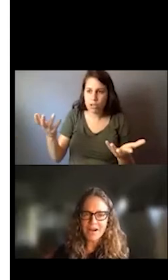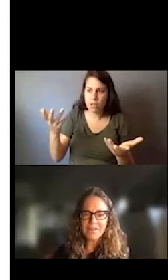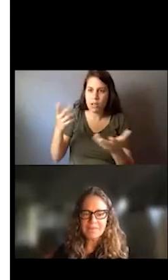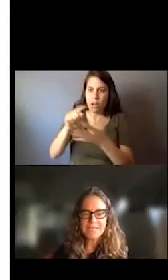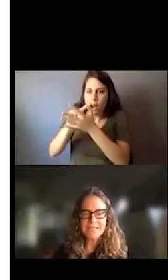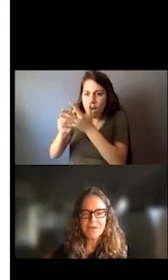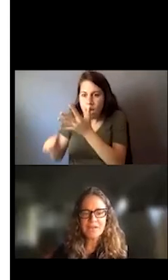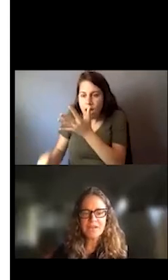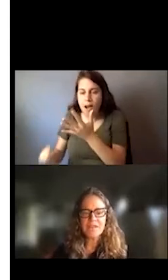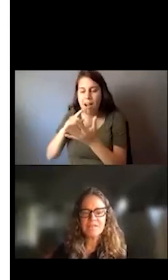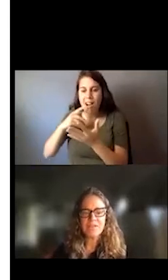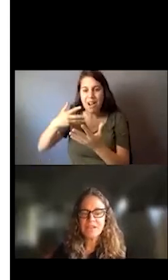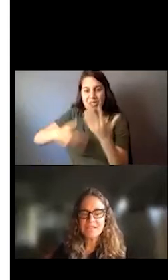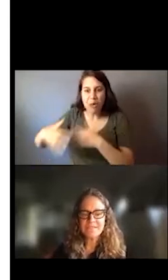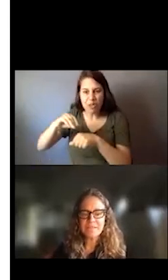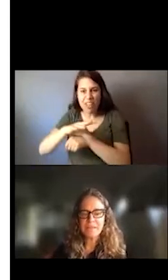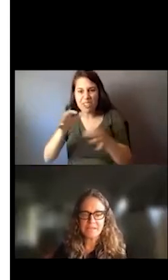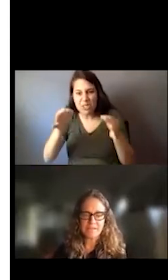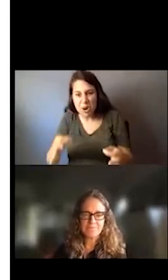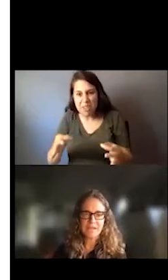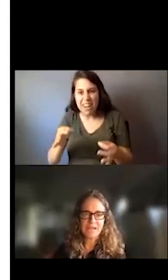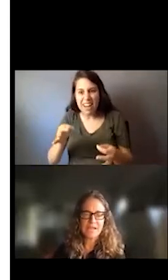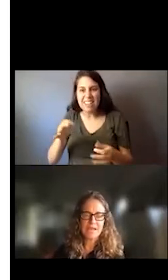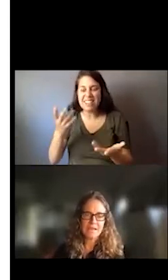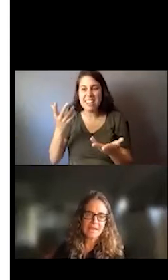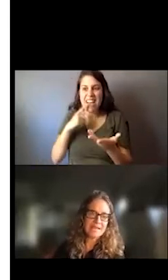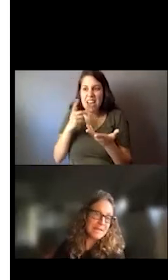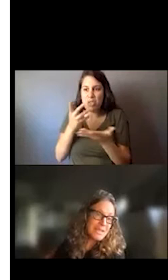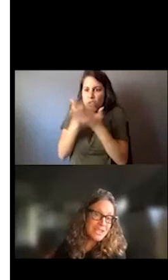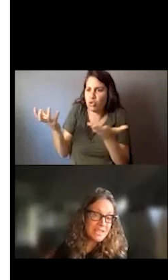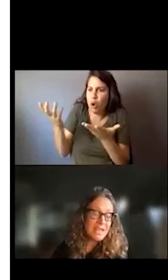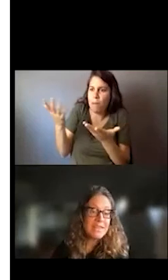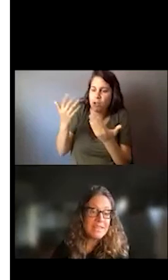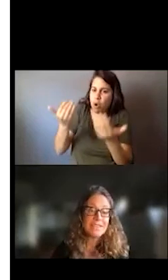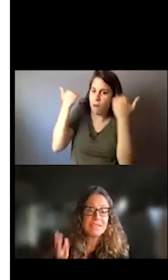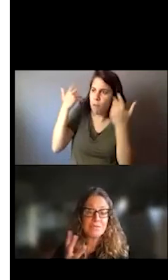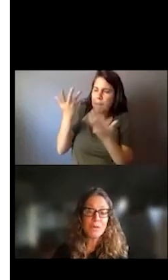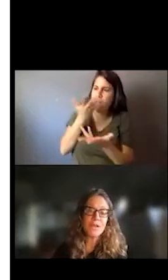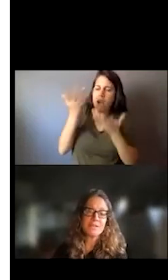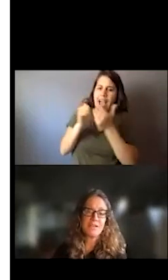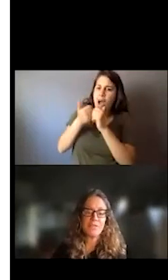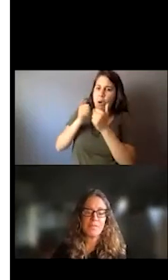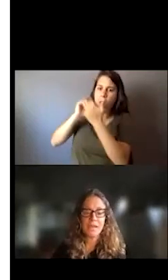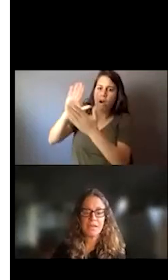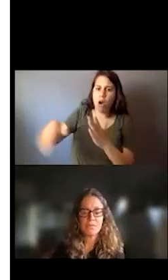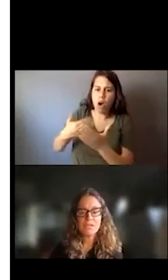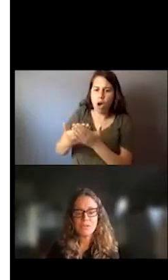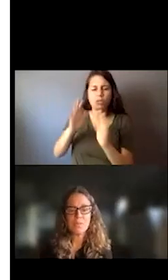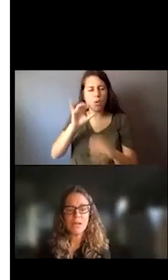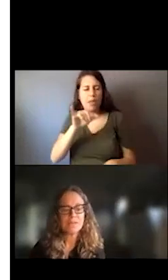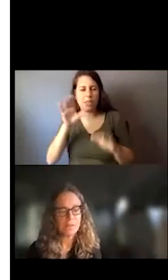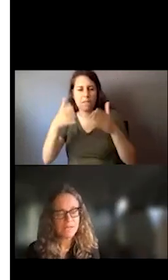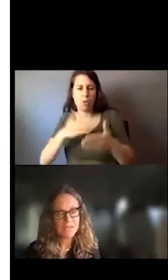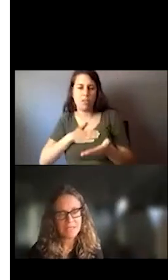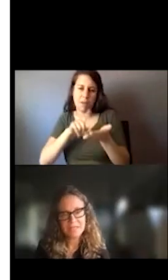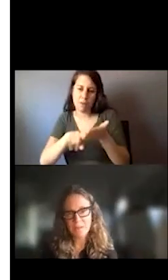determinant snowball coming down the very steep hill. And as I mentioned, this is the focus of my